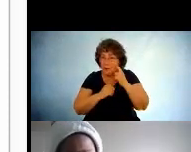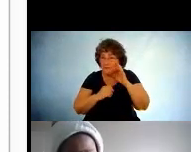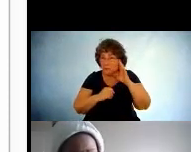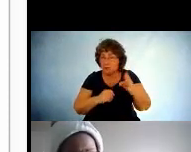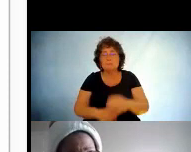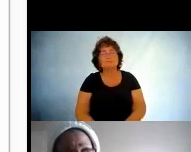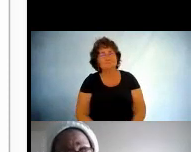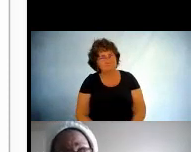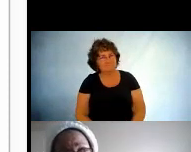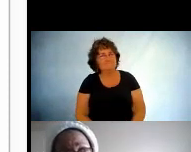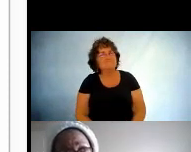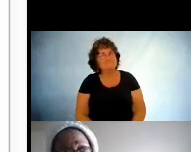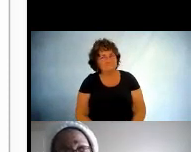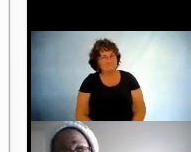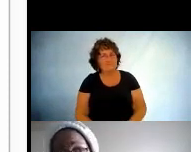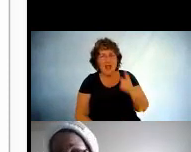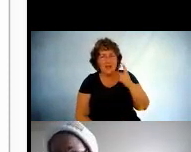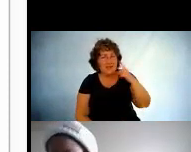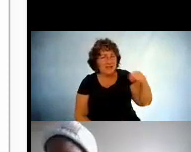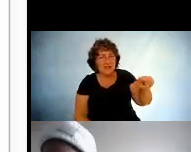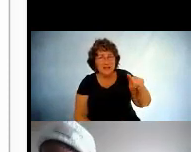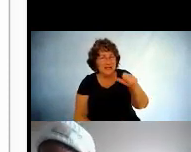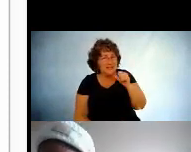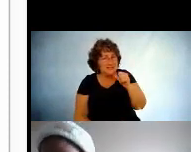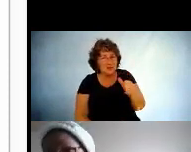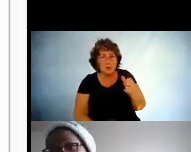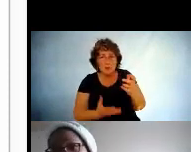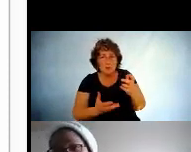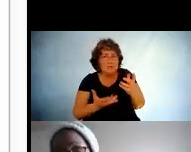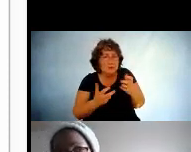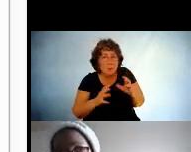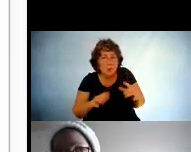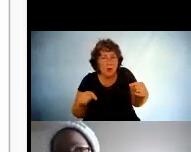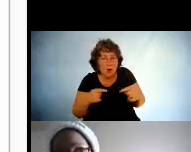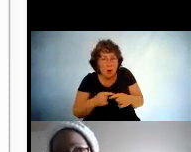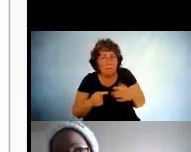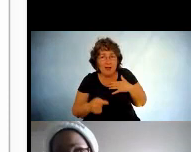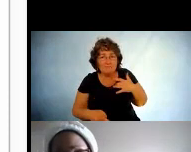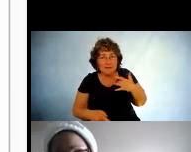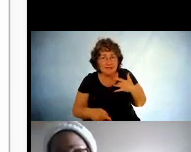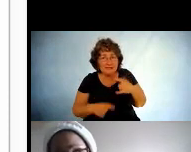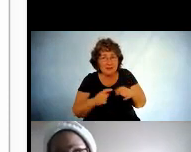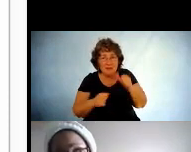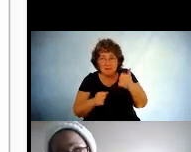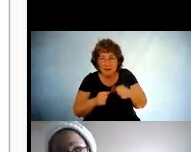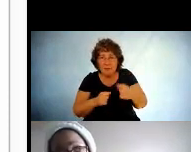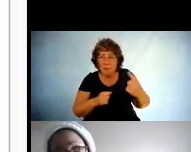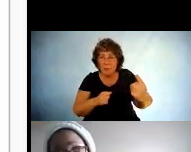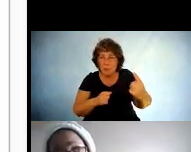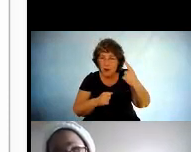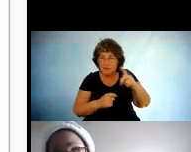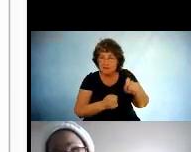I remember a specific teacher. I wanted